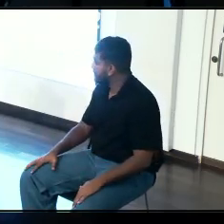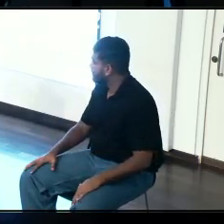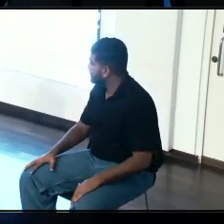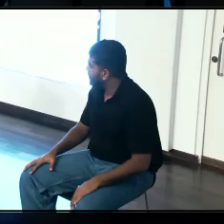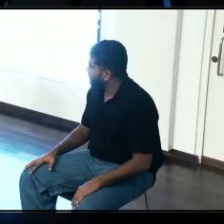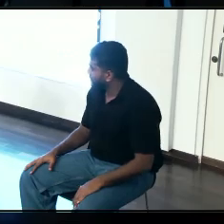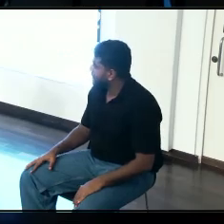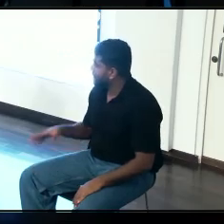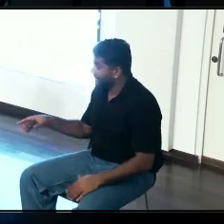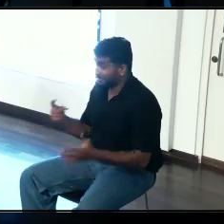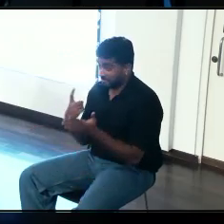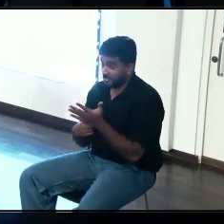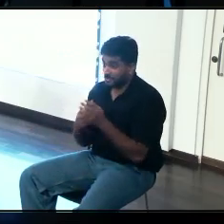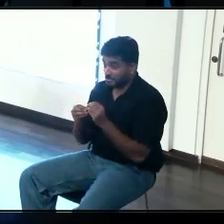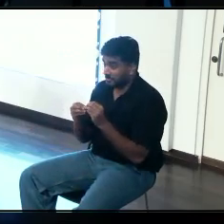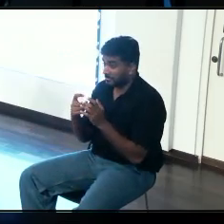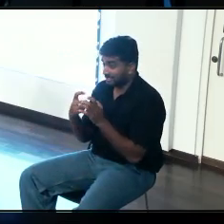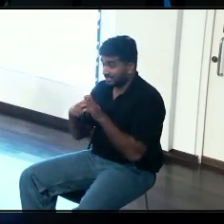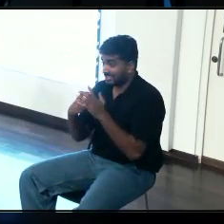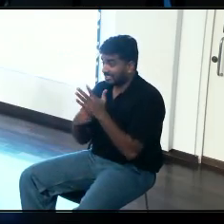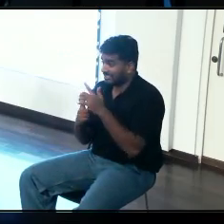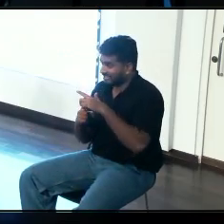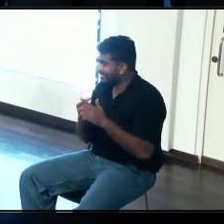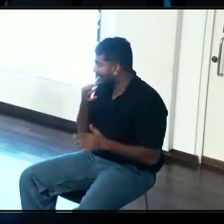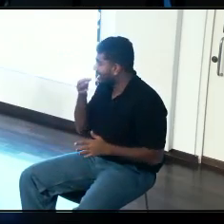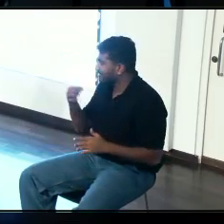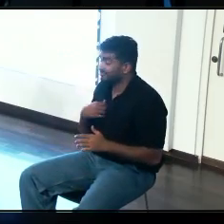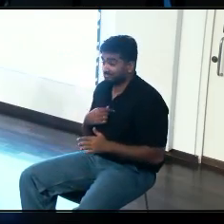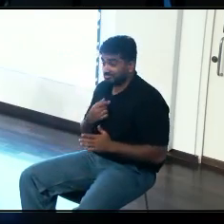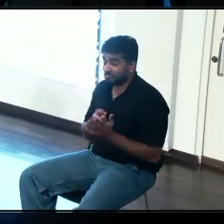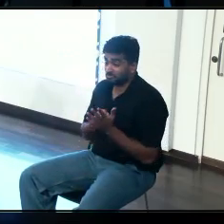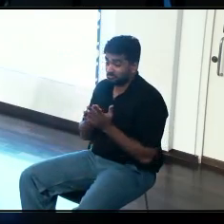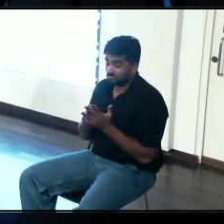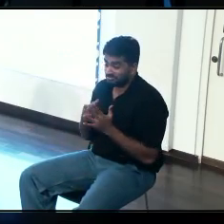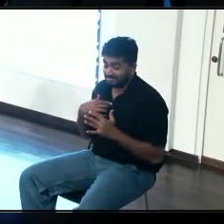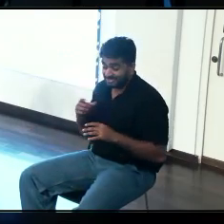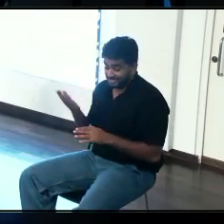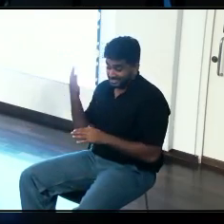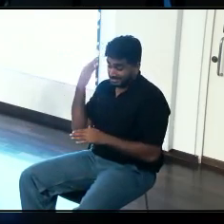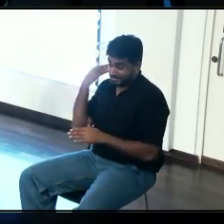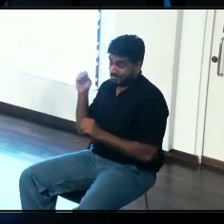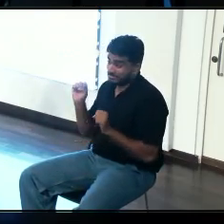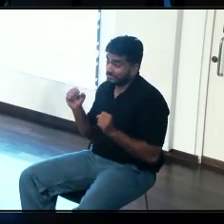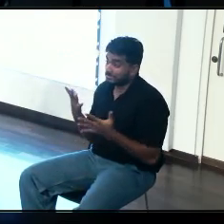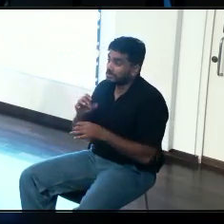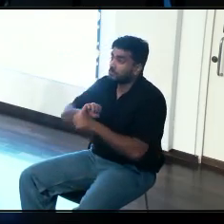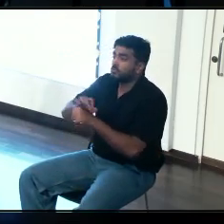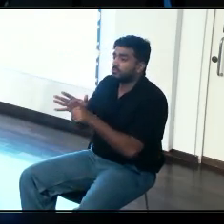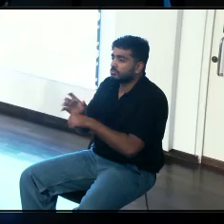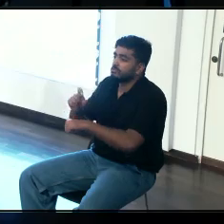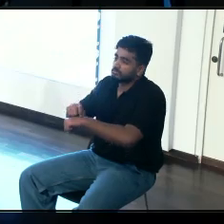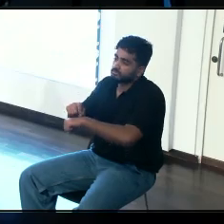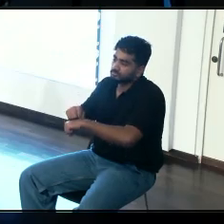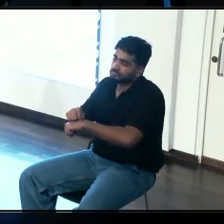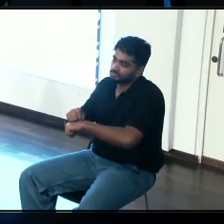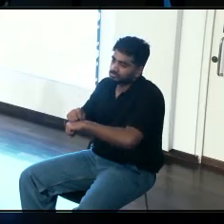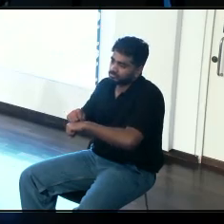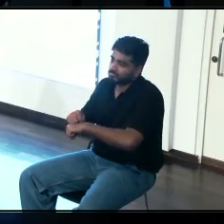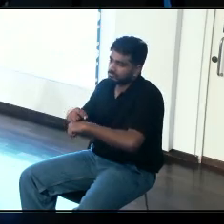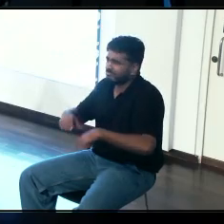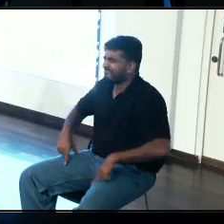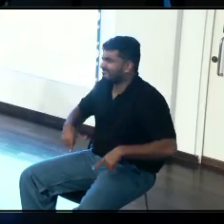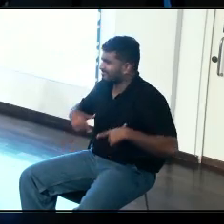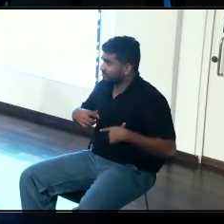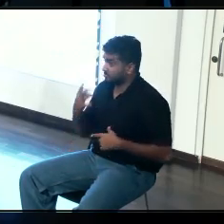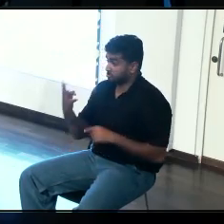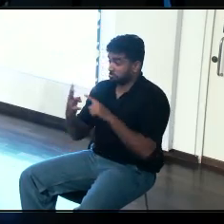Well, Robert, to be honest, it all started during the pandemic. You know, I have lived across